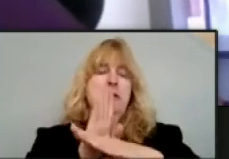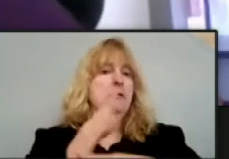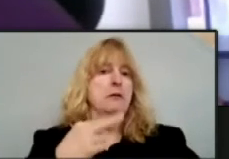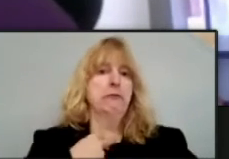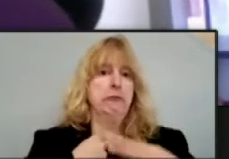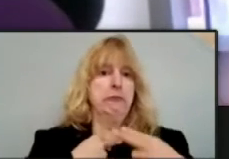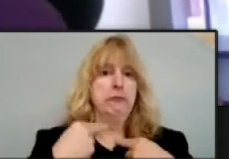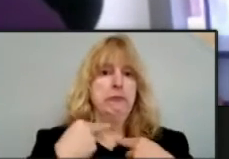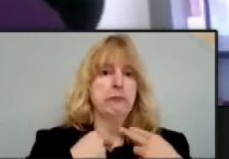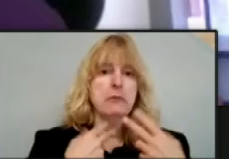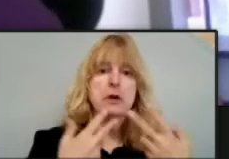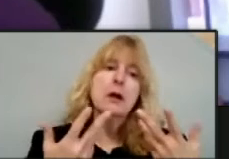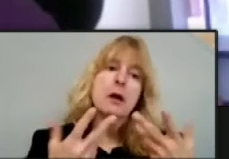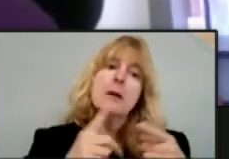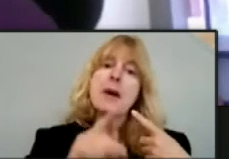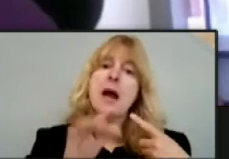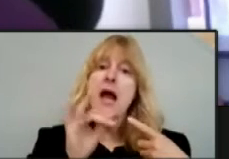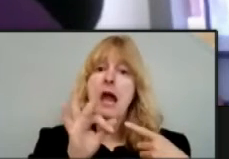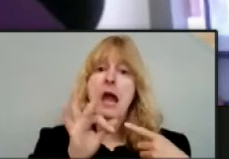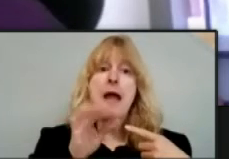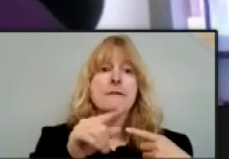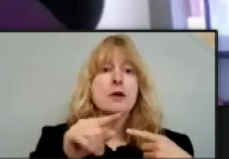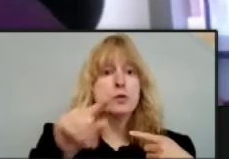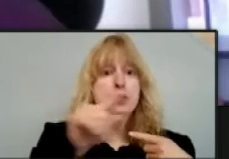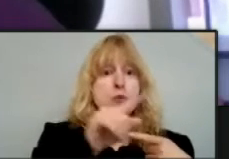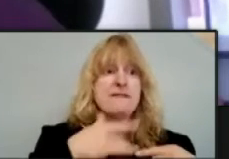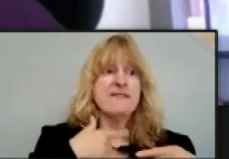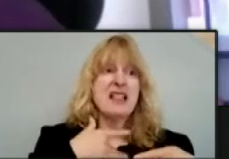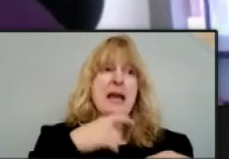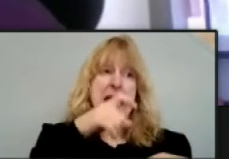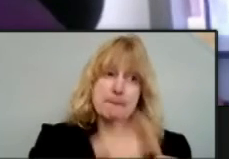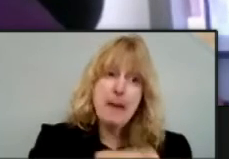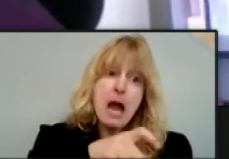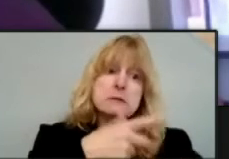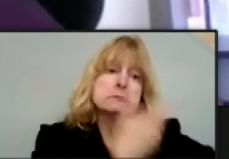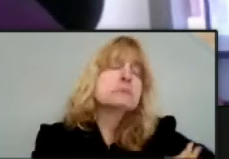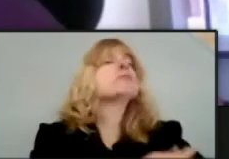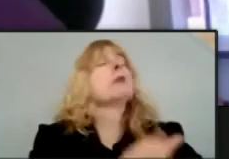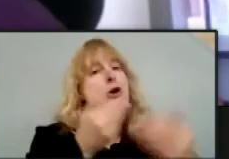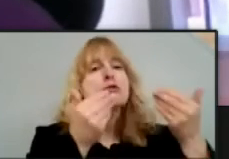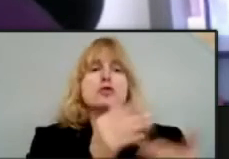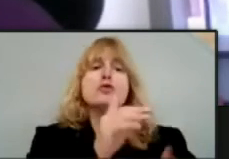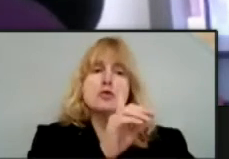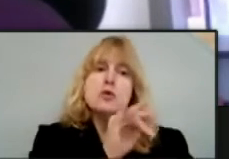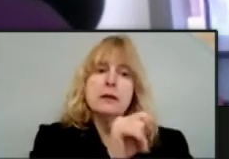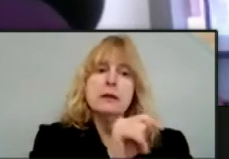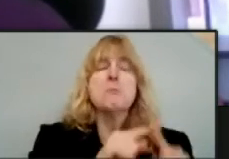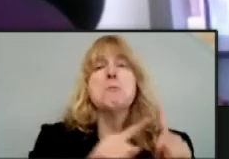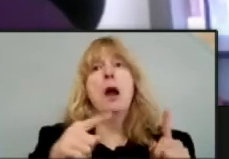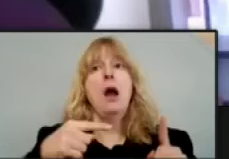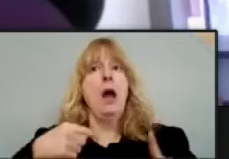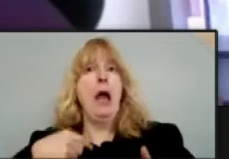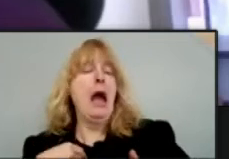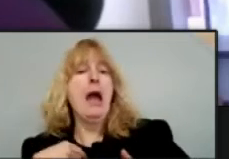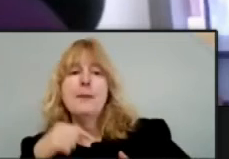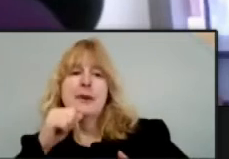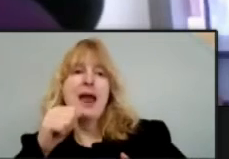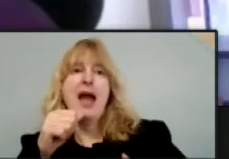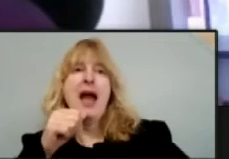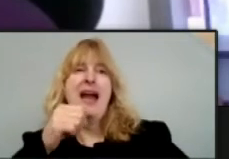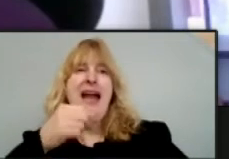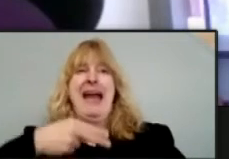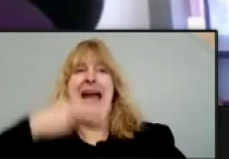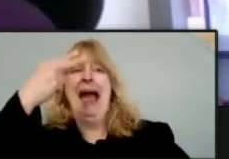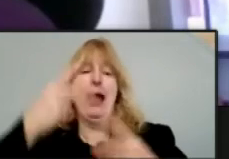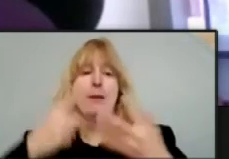do it. I'm not one out there in the front row, so that's why I'm saying I'm not sure. It's not that I wouldn't get it, it's just that I'm not the highest